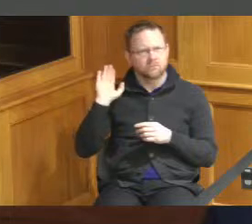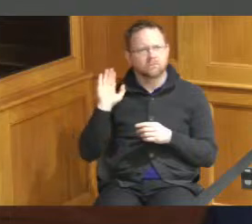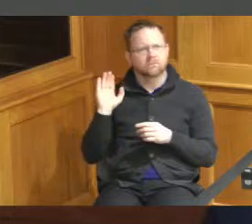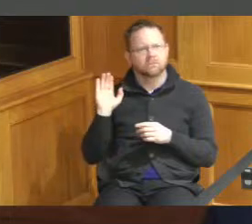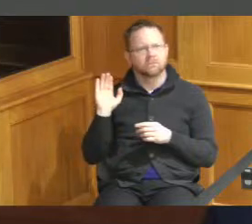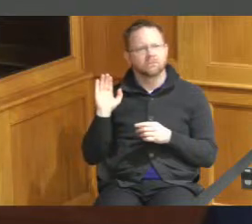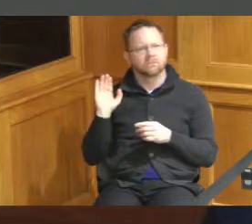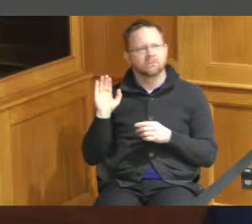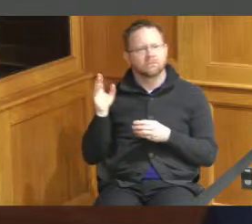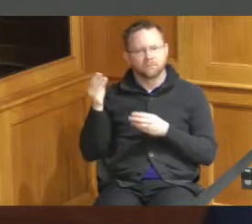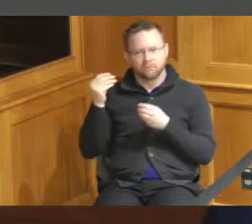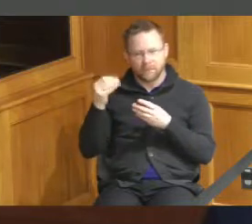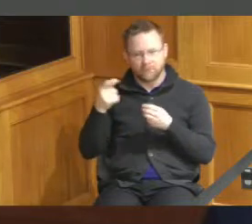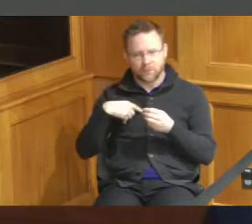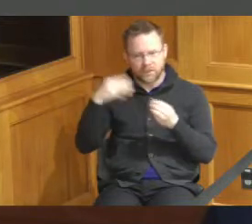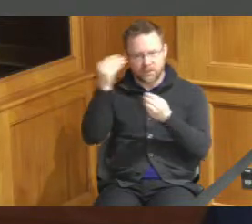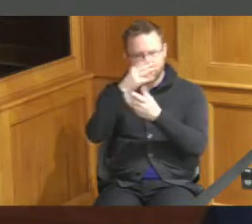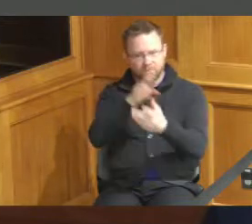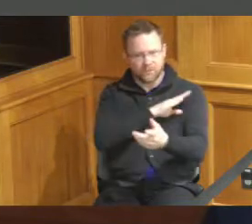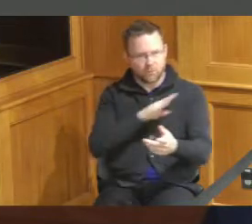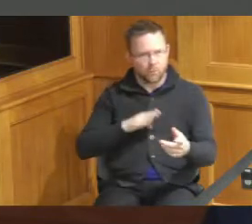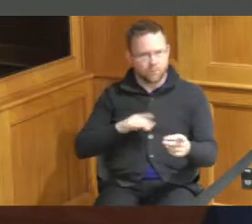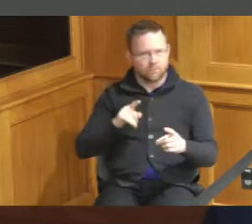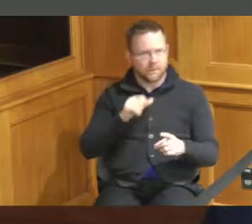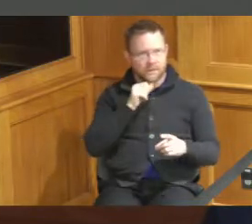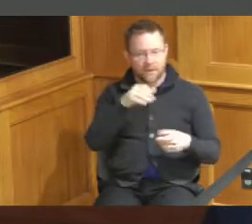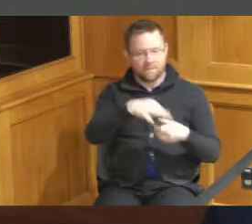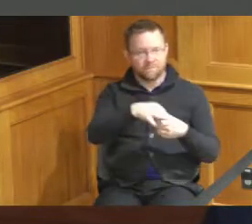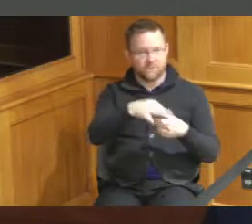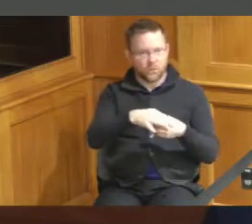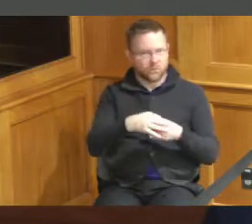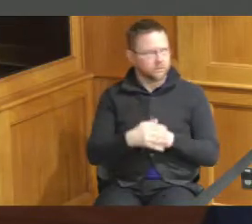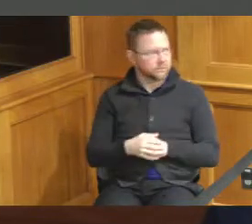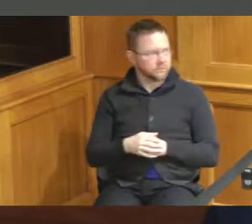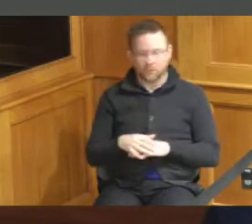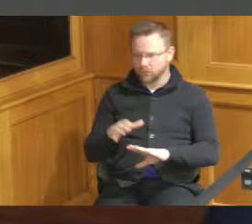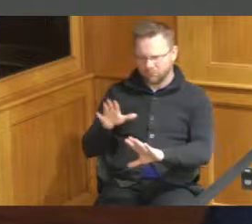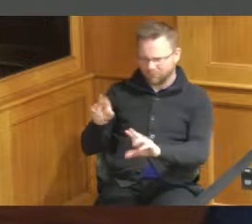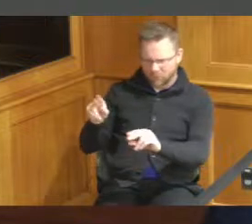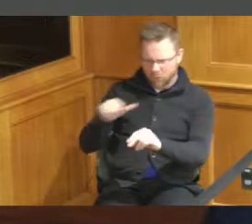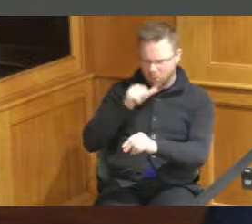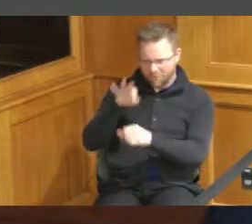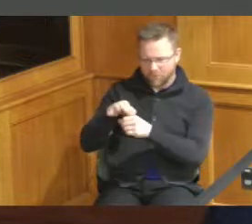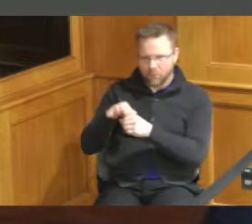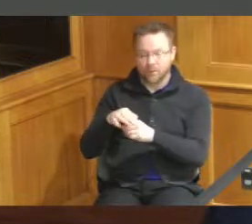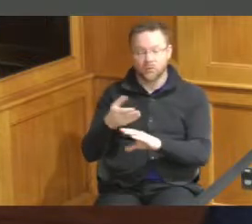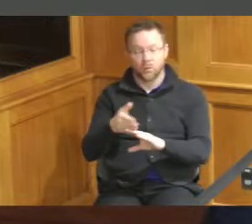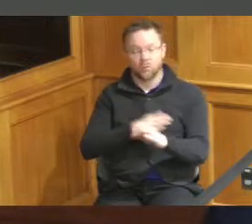in information I've gotten to the board. Information, Yeah. but not voted on. No, certainly not voted on. So in the